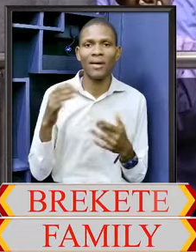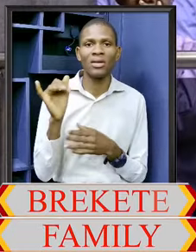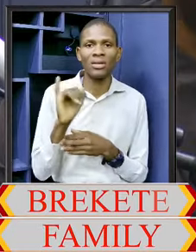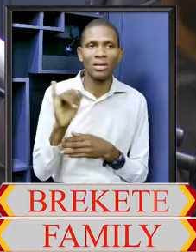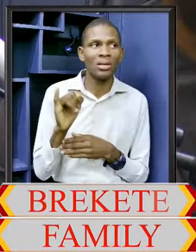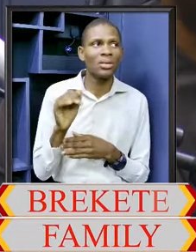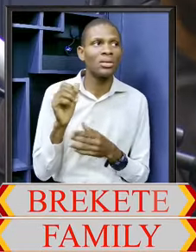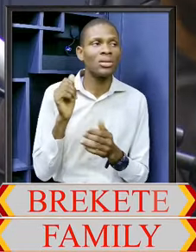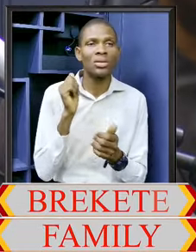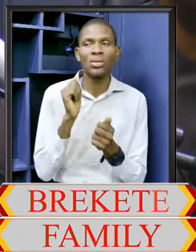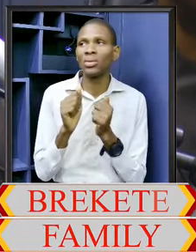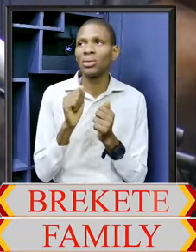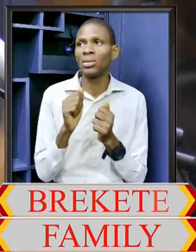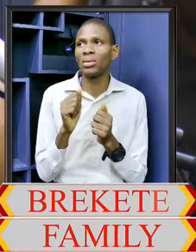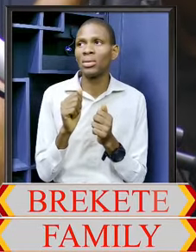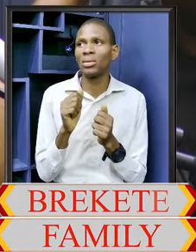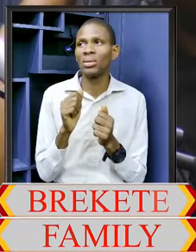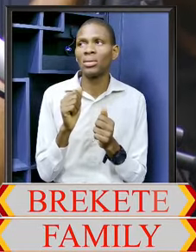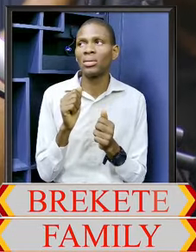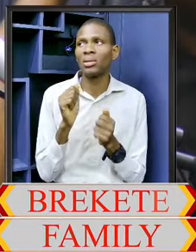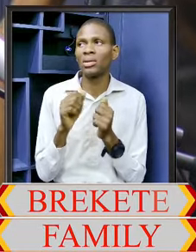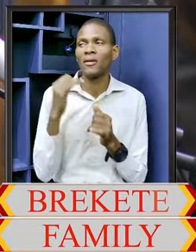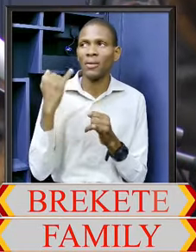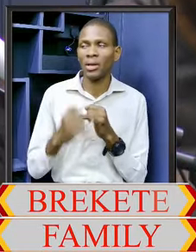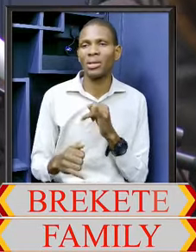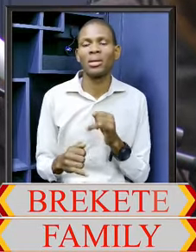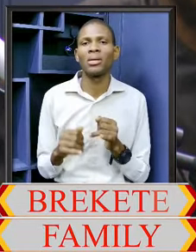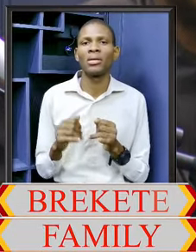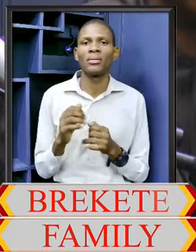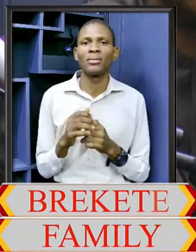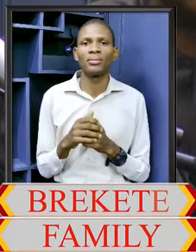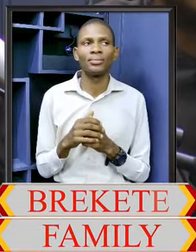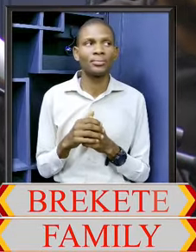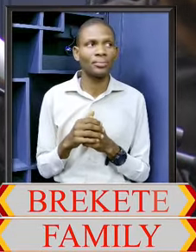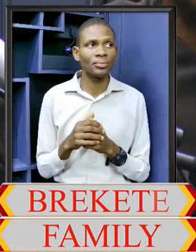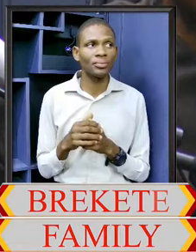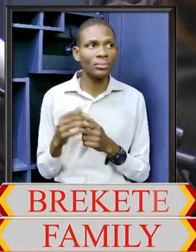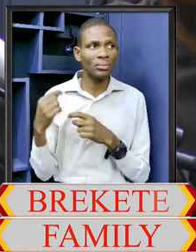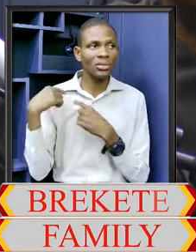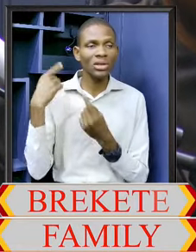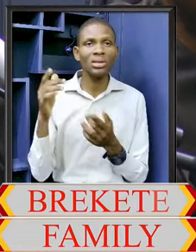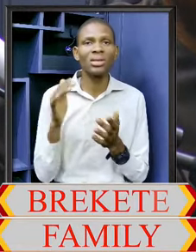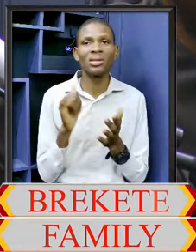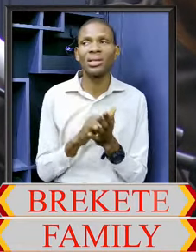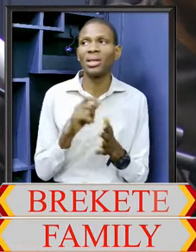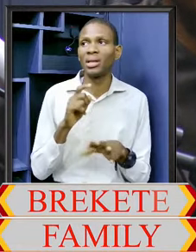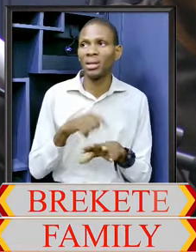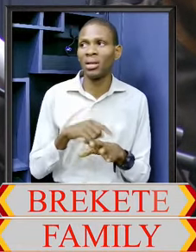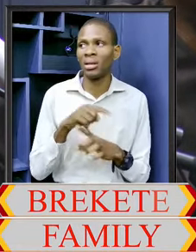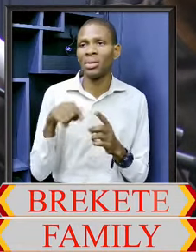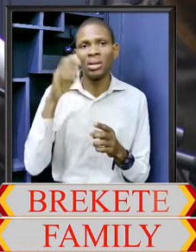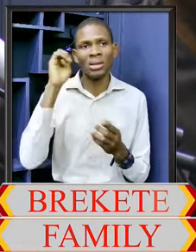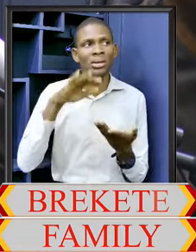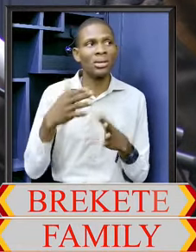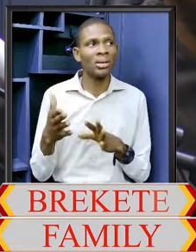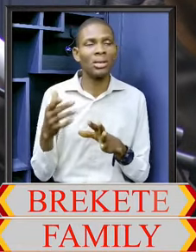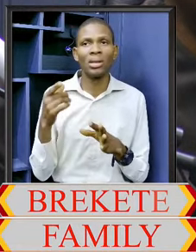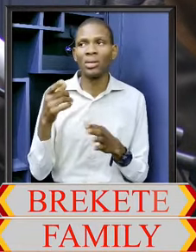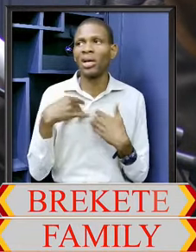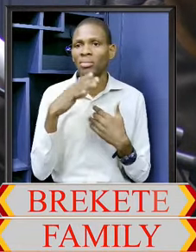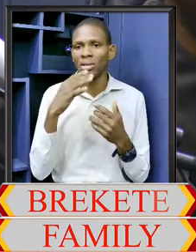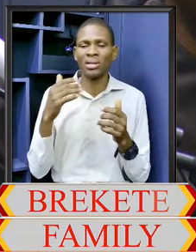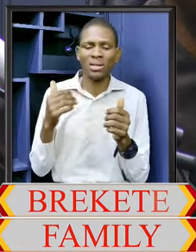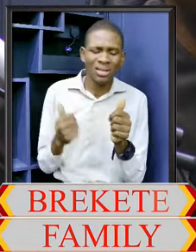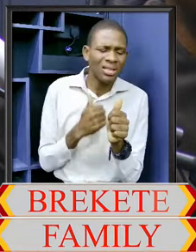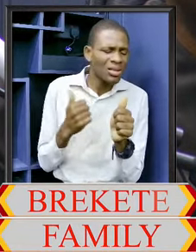is the terminal benefit now. Yes, the final benefit. Yes, sir. Since that time when he died, Naimona, they pursue